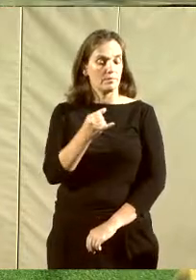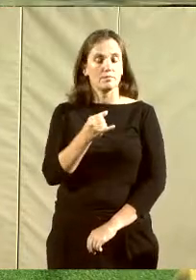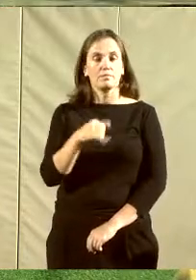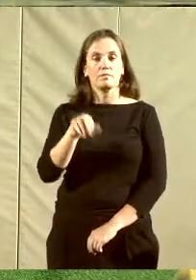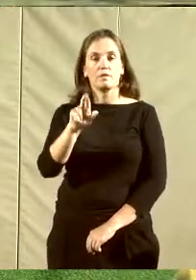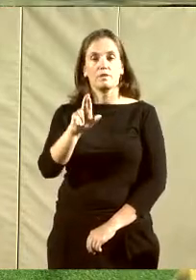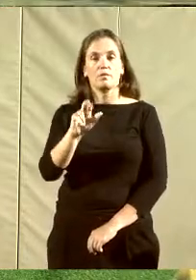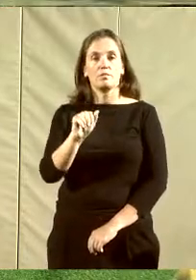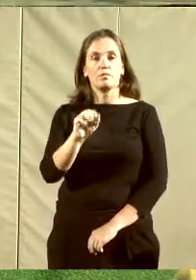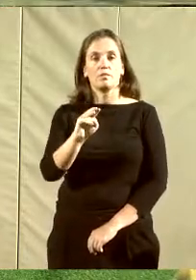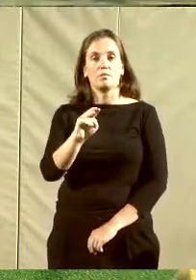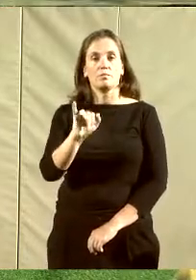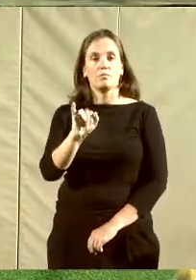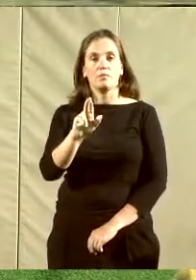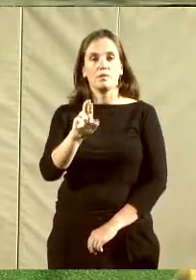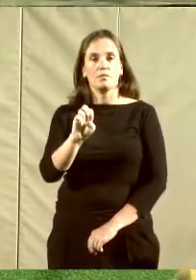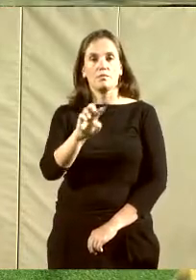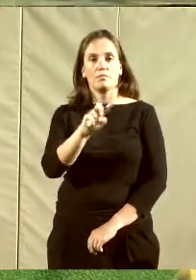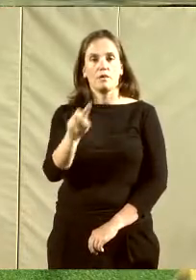Ramirez.